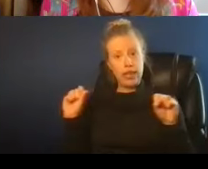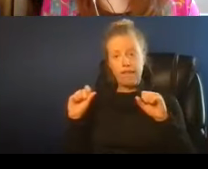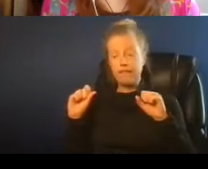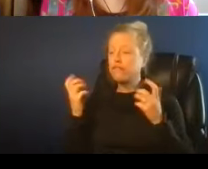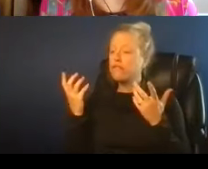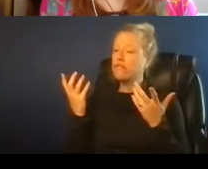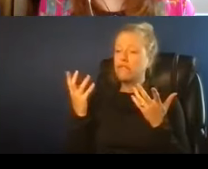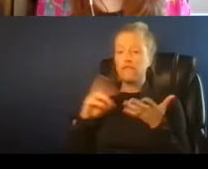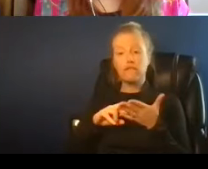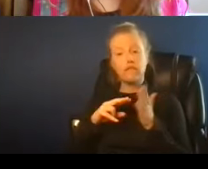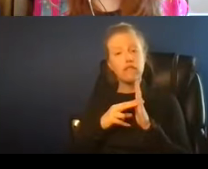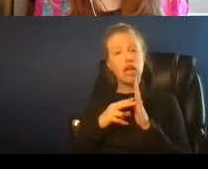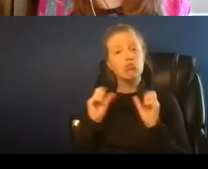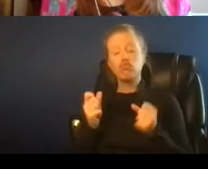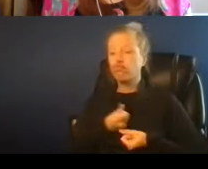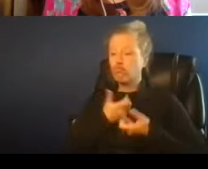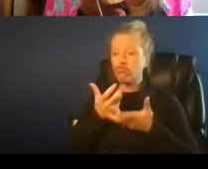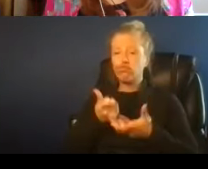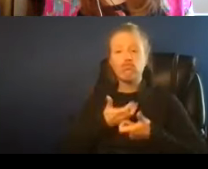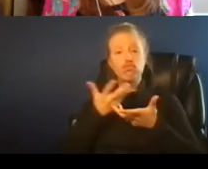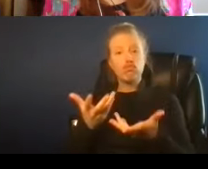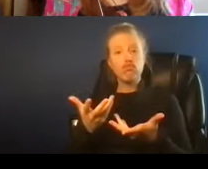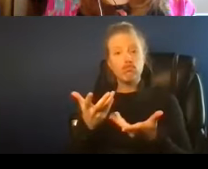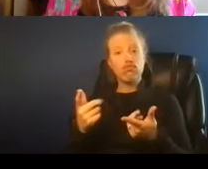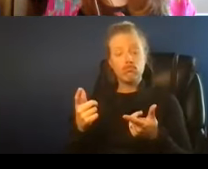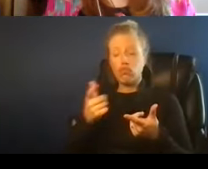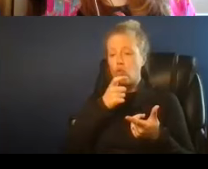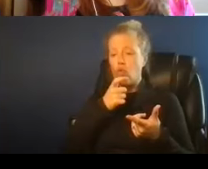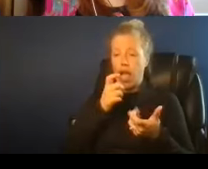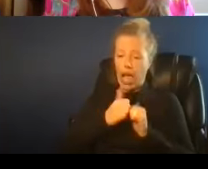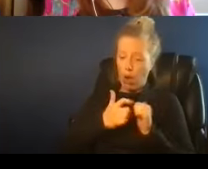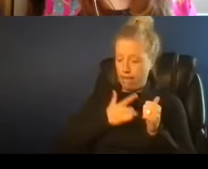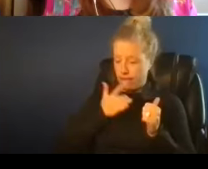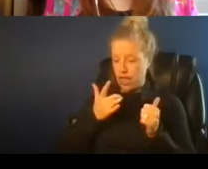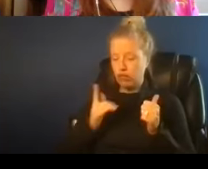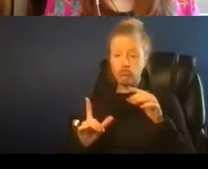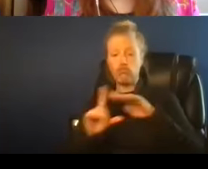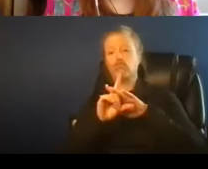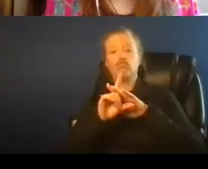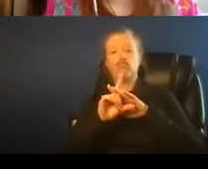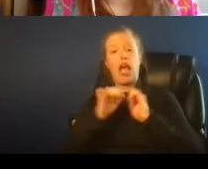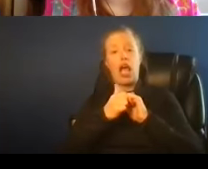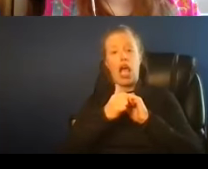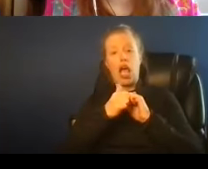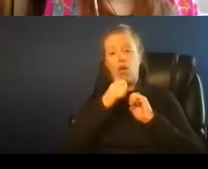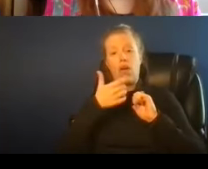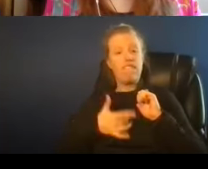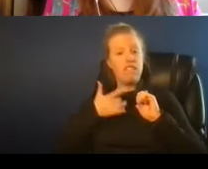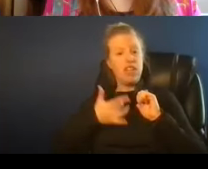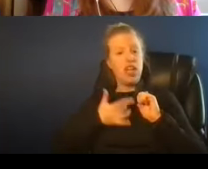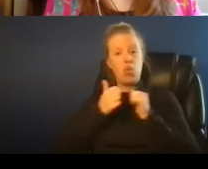are free to express yourself exactly as you are. You're free to show up how you are in the world without